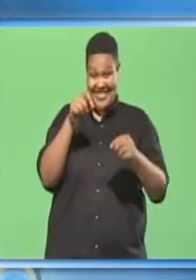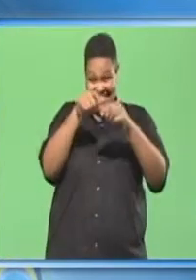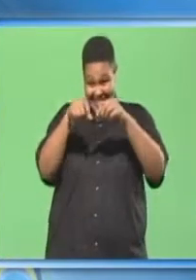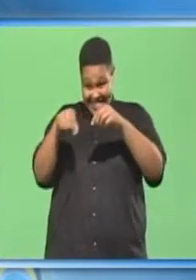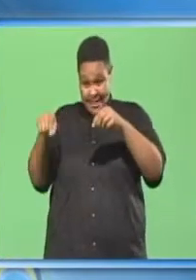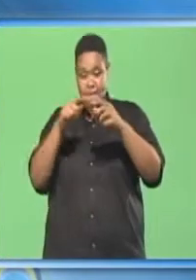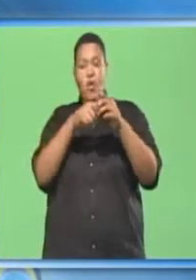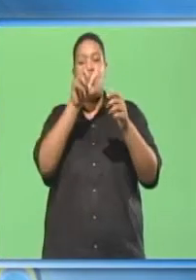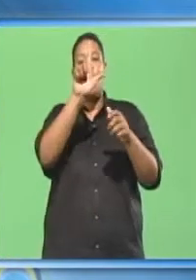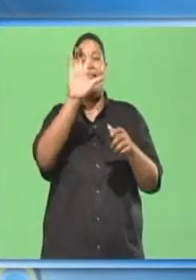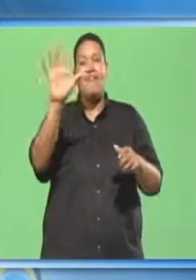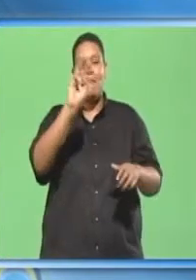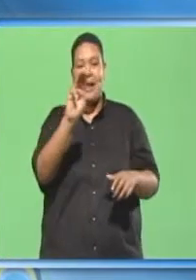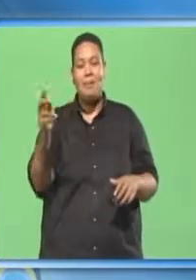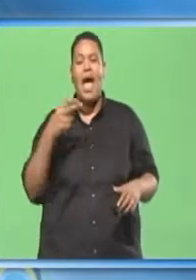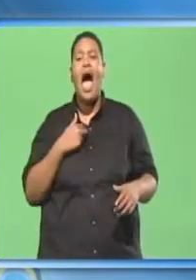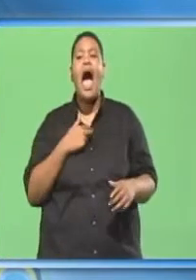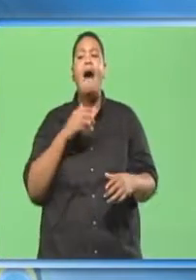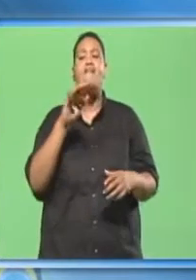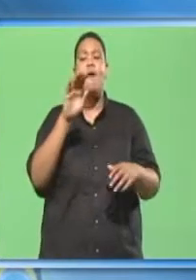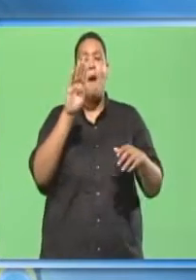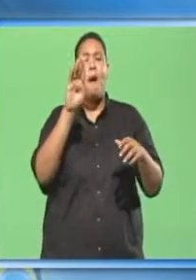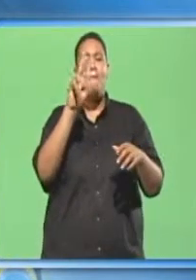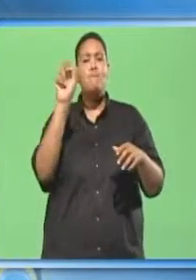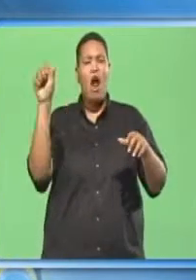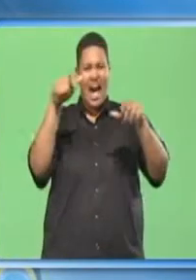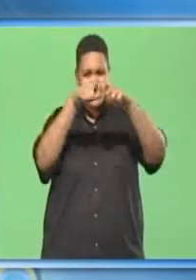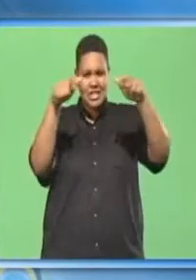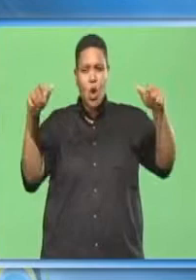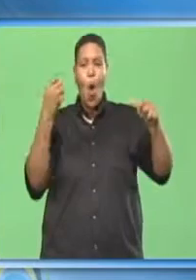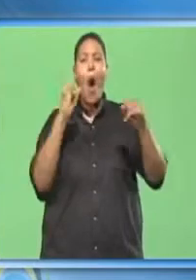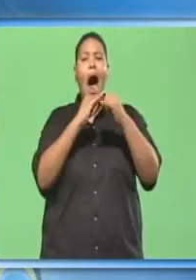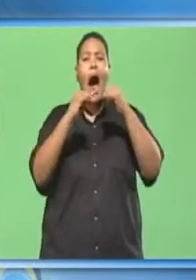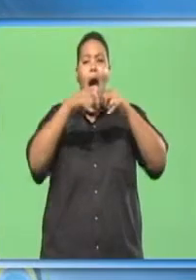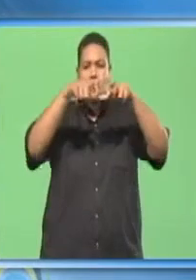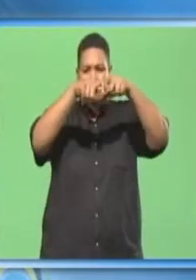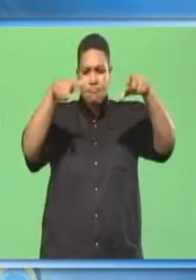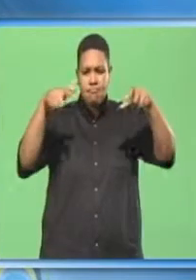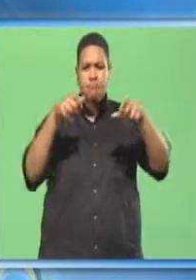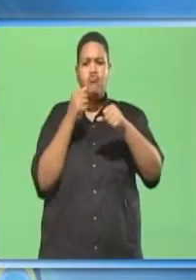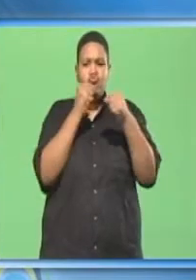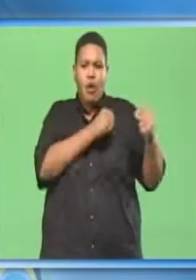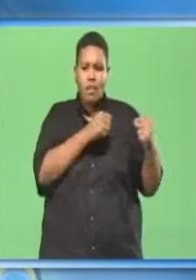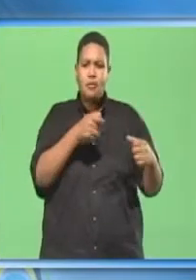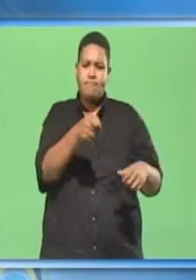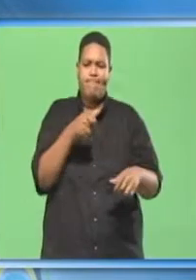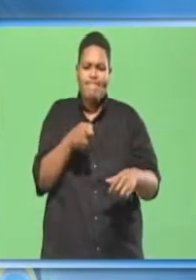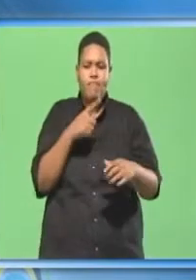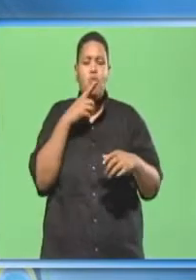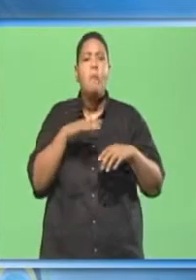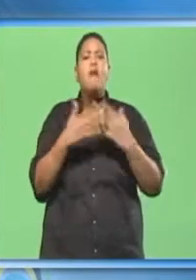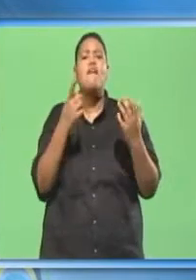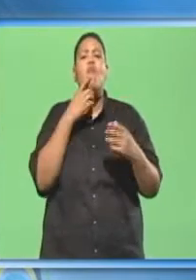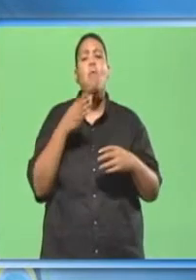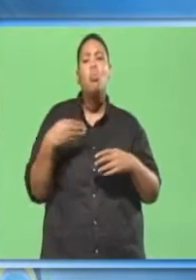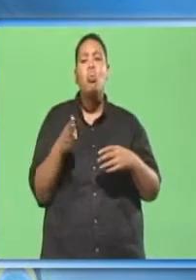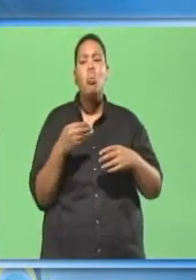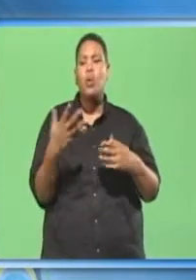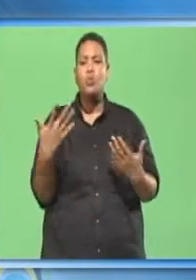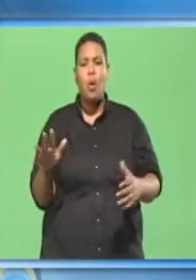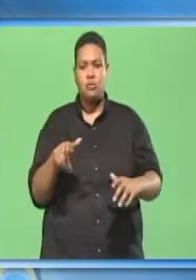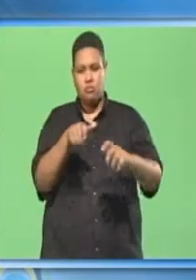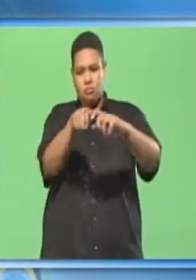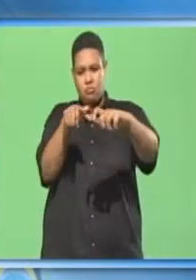has a folded strip of brass or steel clamped over the top edge of the blade in order to prevent it from twisting or